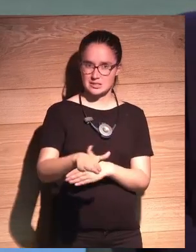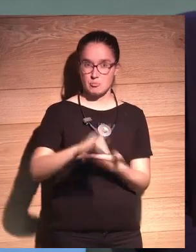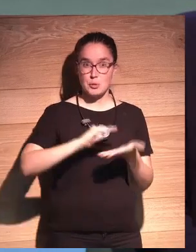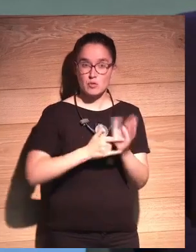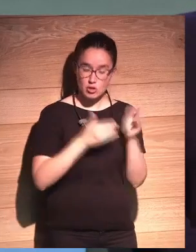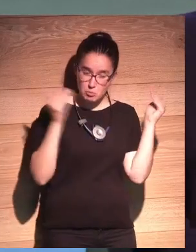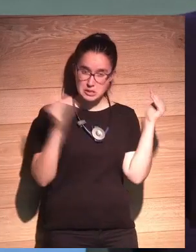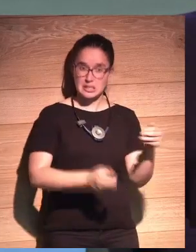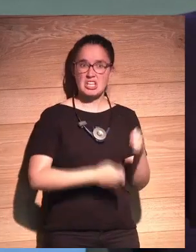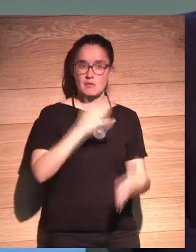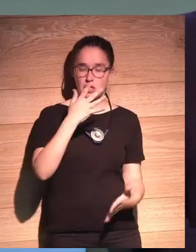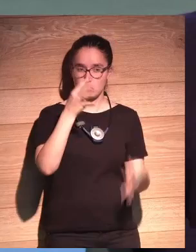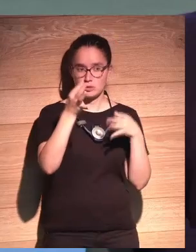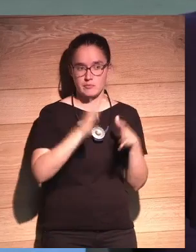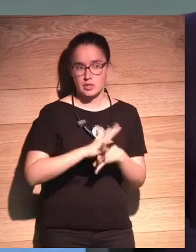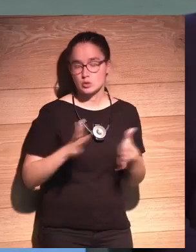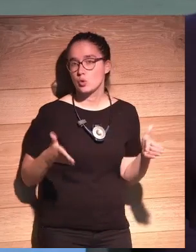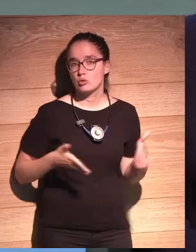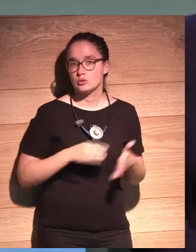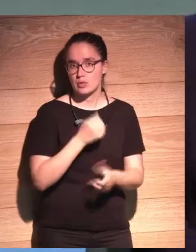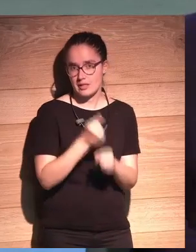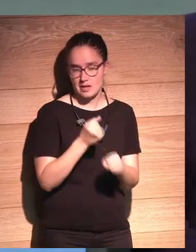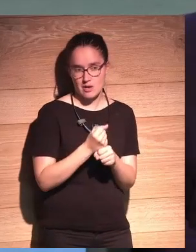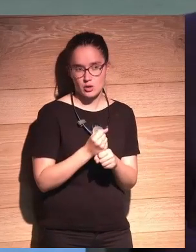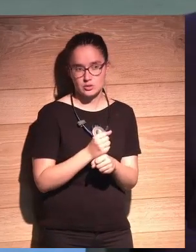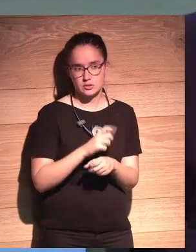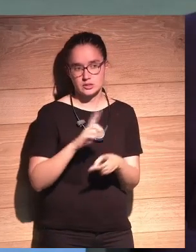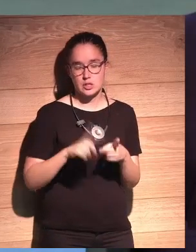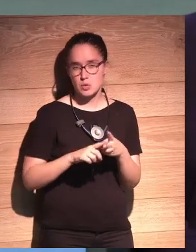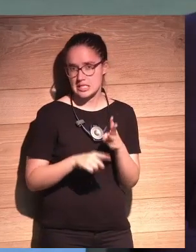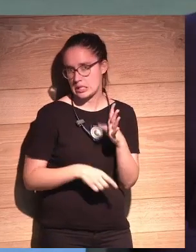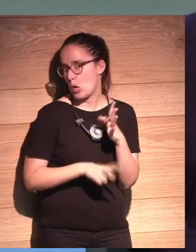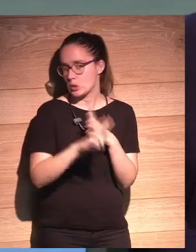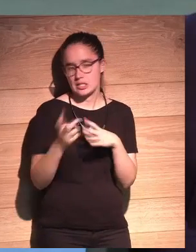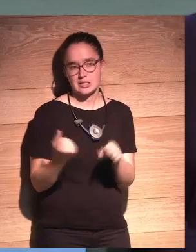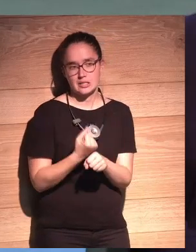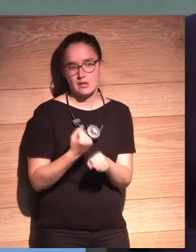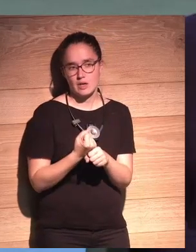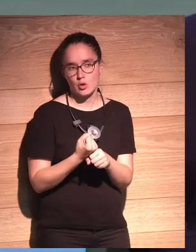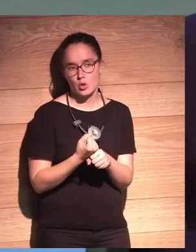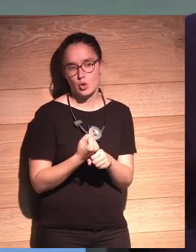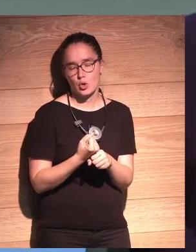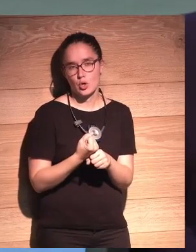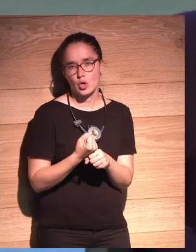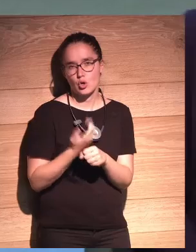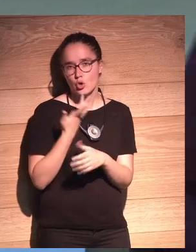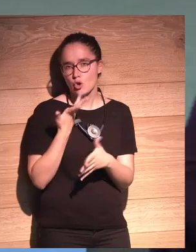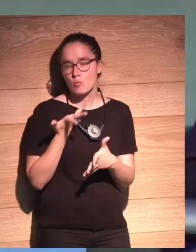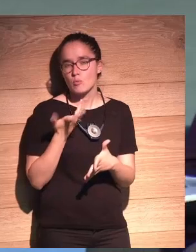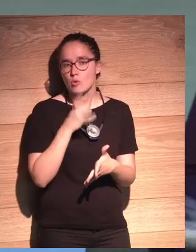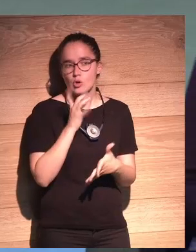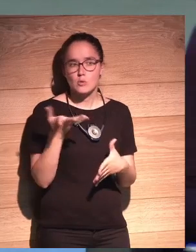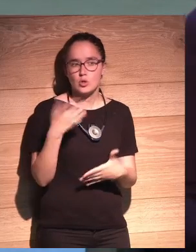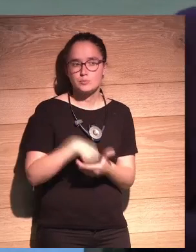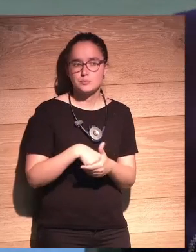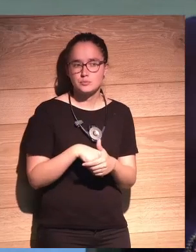include other criteria that go beyond just technical requirements. This is one of the lines of work. We